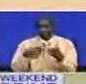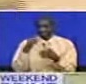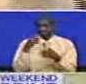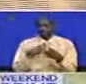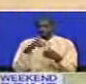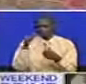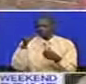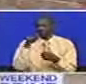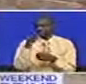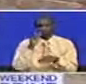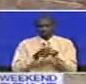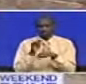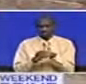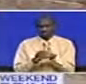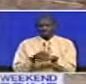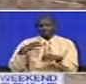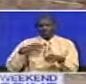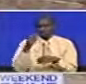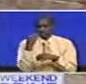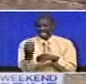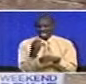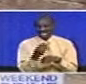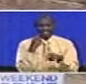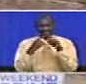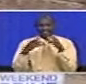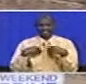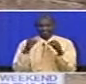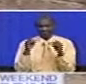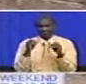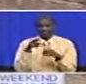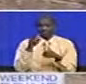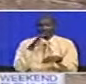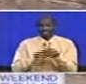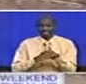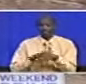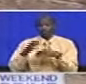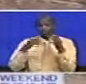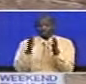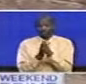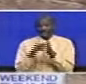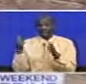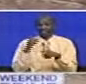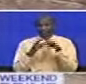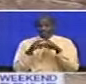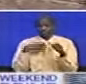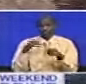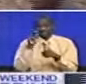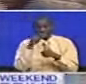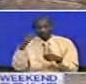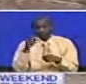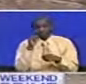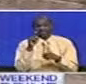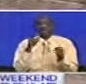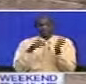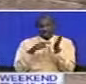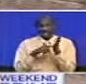Kothbiro tournament. Wachezaji wale wadogo wadogo ambao bado hawana experience wanapata kucheza na wale watu ambao wanaona gadeli wakicheza kwa Premier